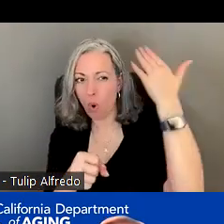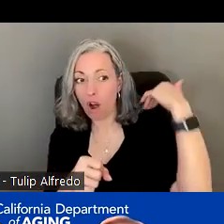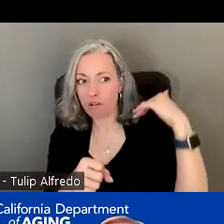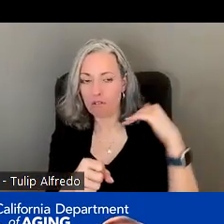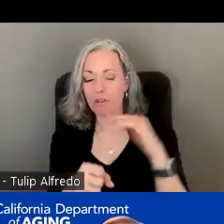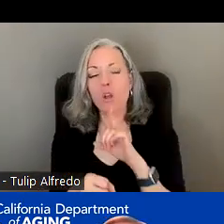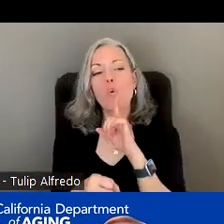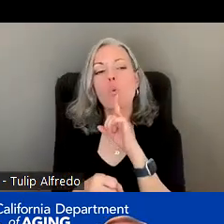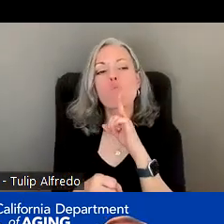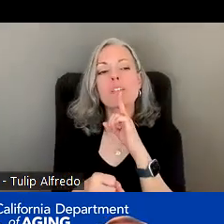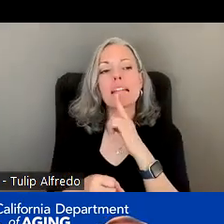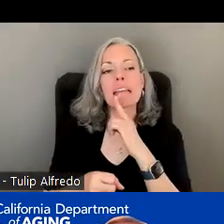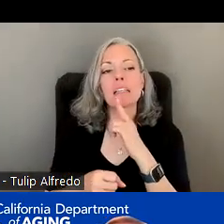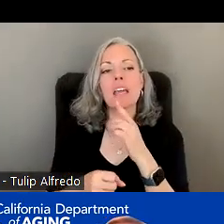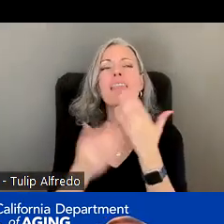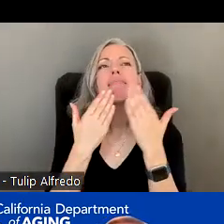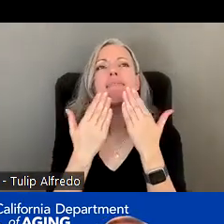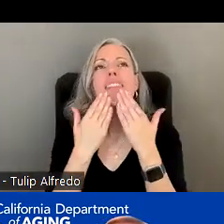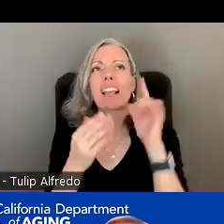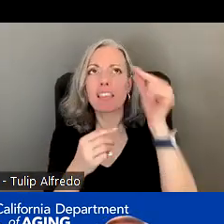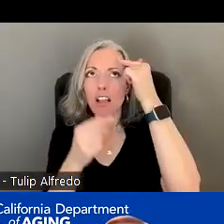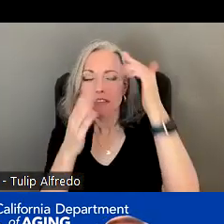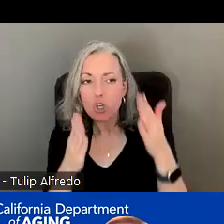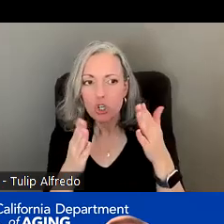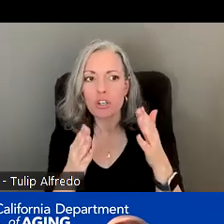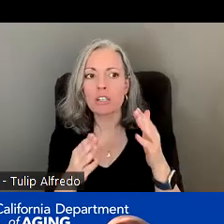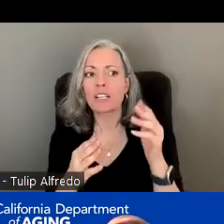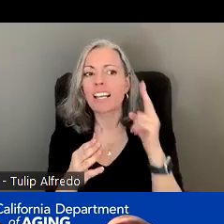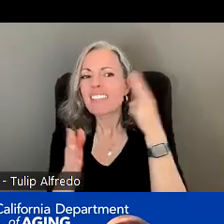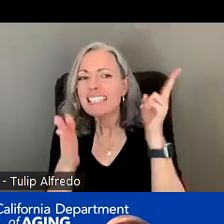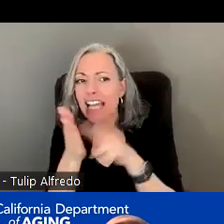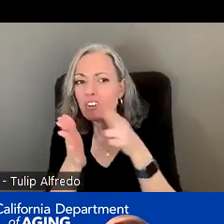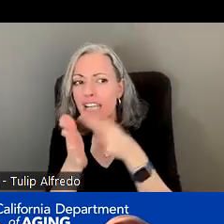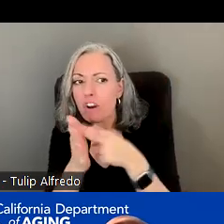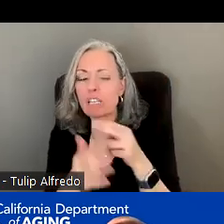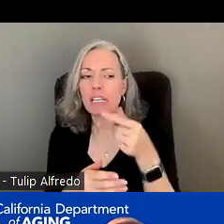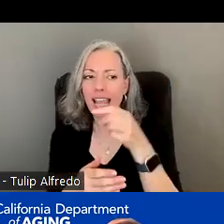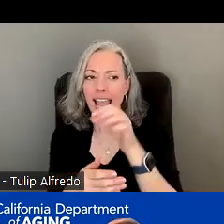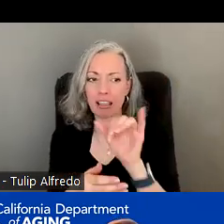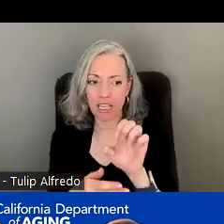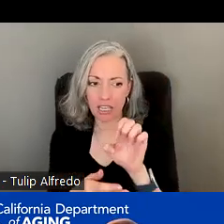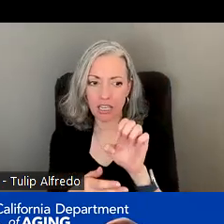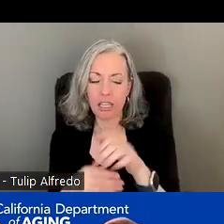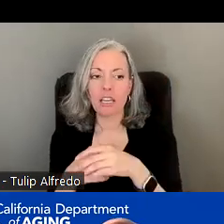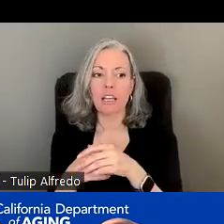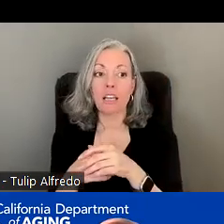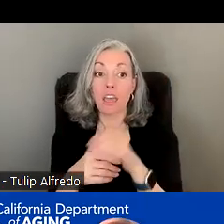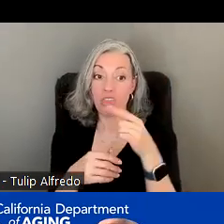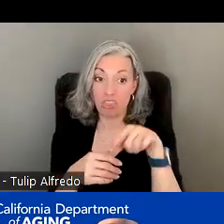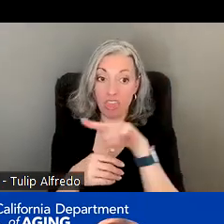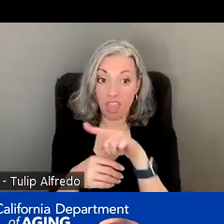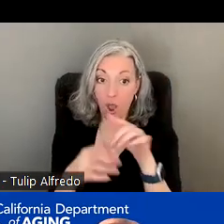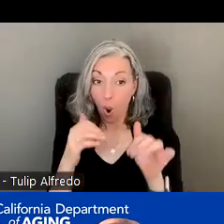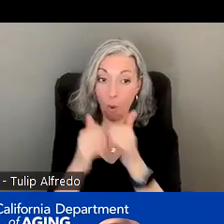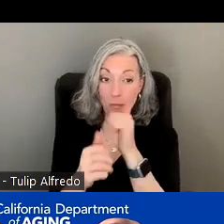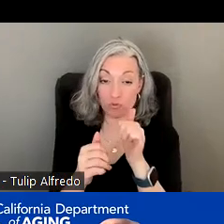so grateful to the governor and Secretary Mark Galley, who heads up the Health and Human Services Agency, that almost